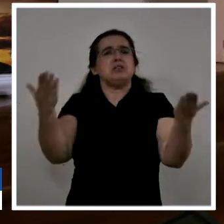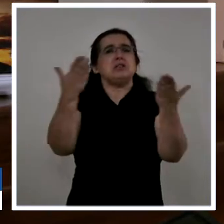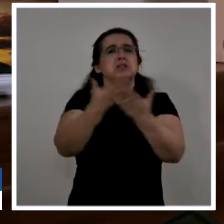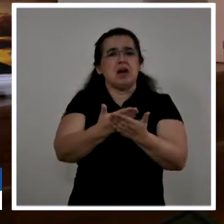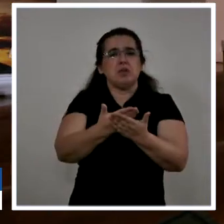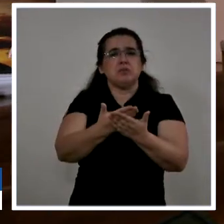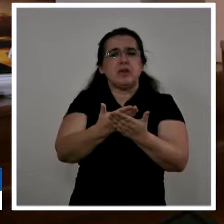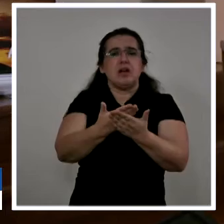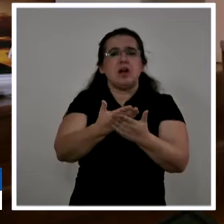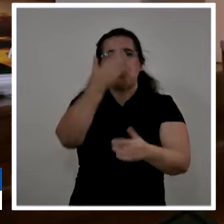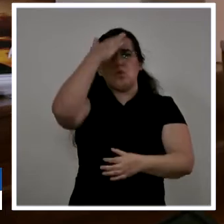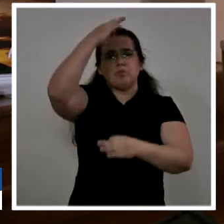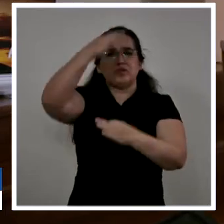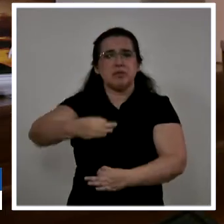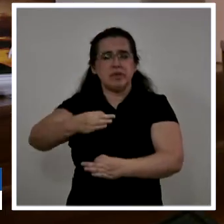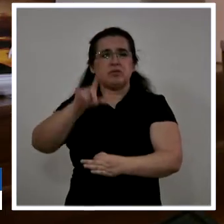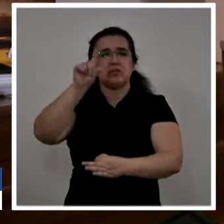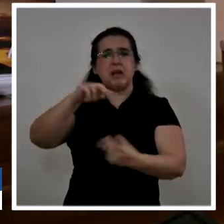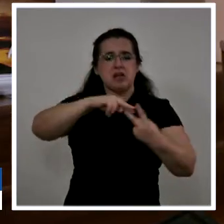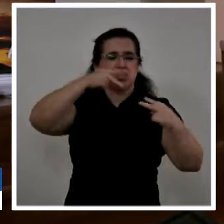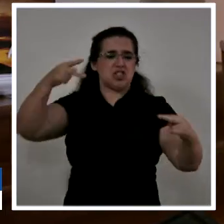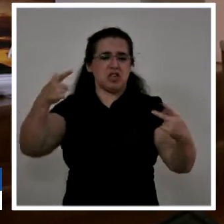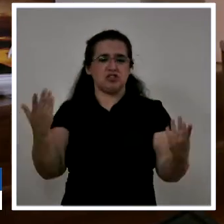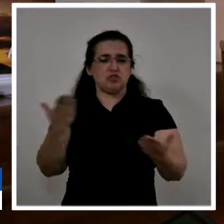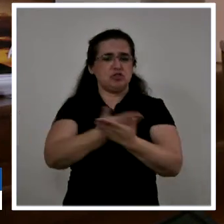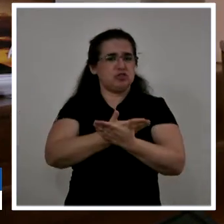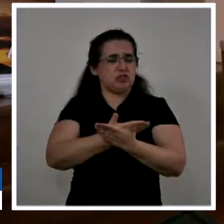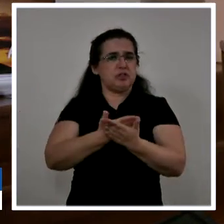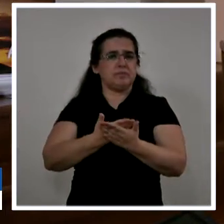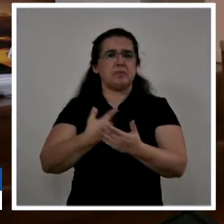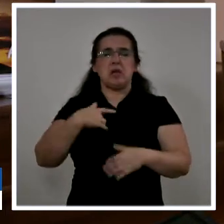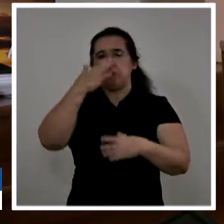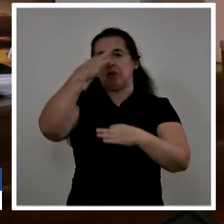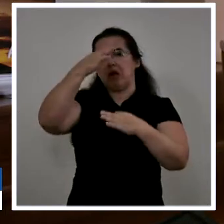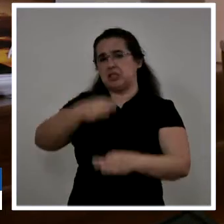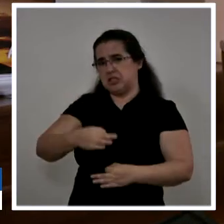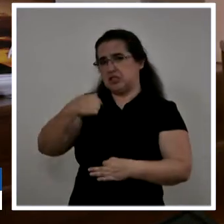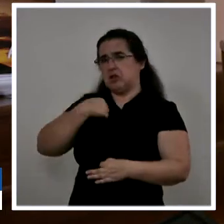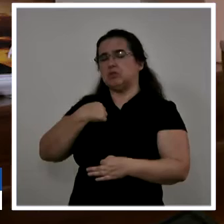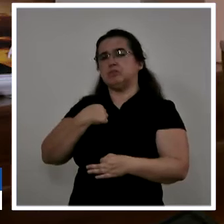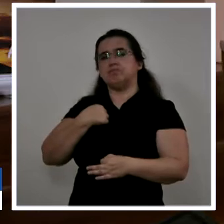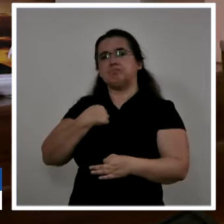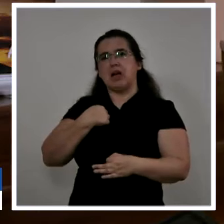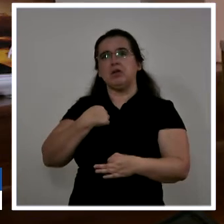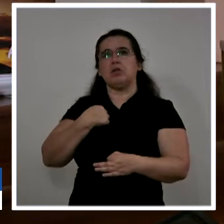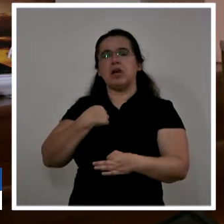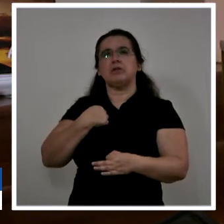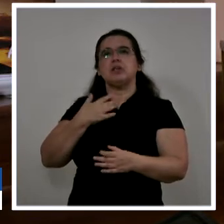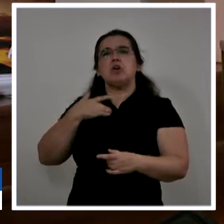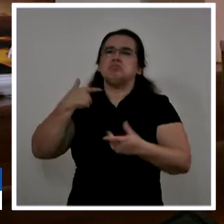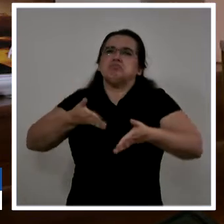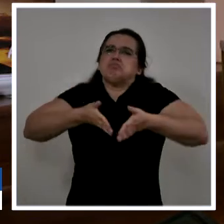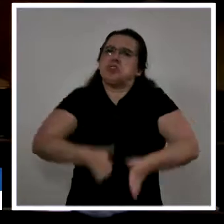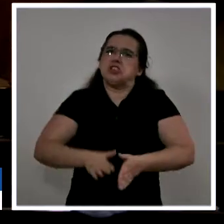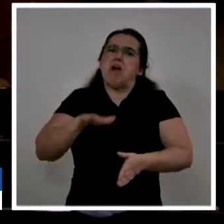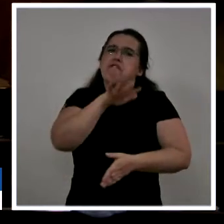genes e o nosso comportamento. Even if I believe I was born a certain way. Mesmo que eu acredite que eu nasci com uma certa tendência ou de uma certa forma. Am